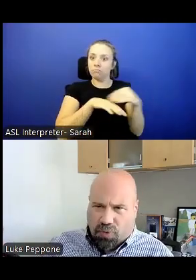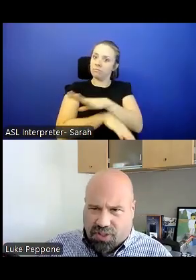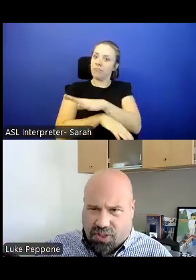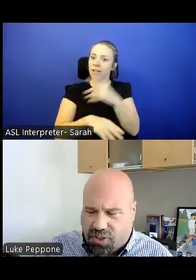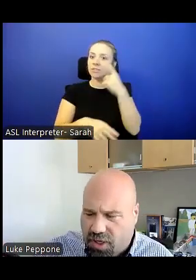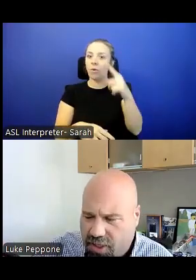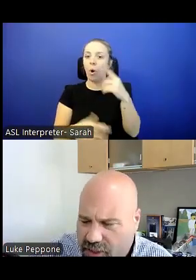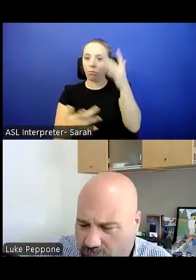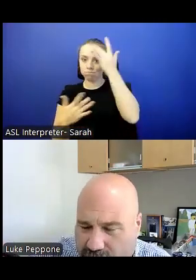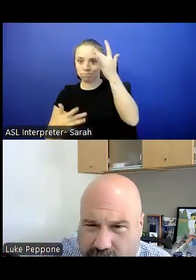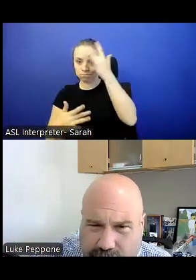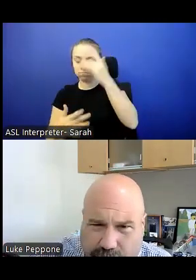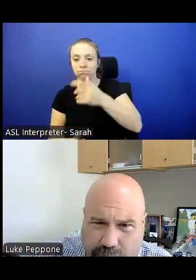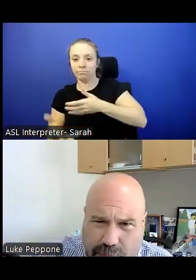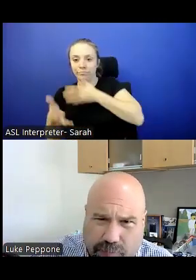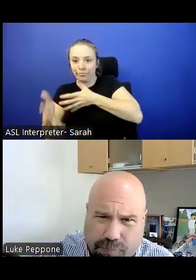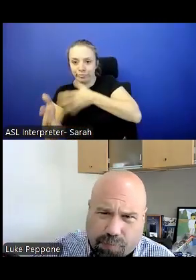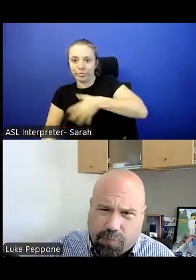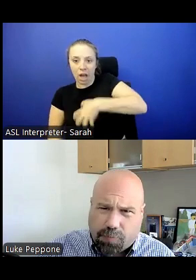the more recent studies in a minute.